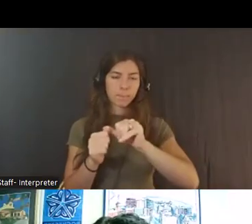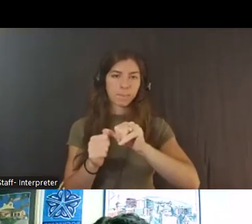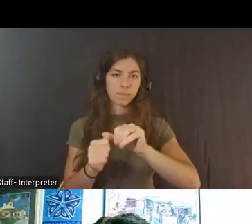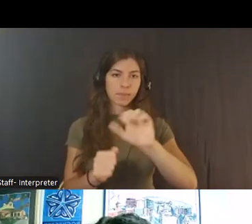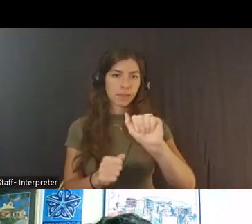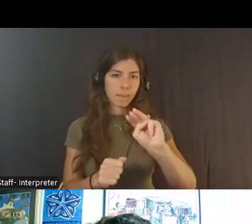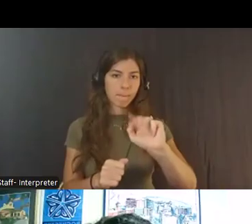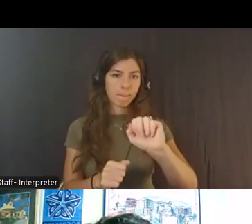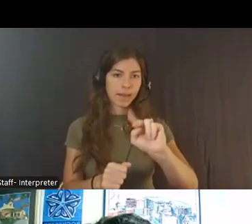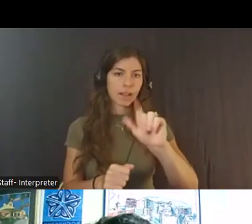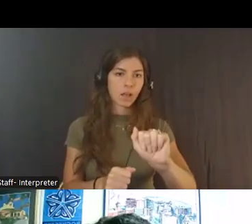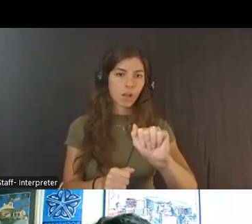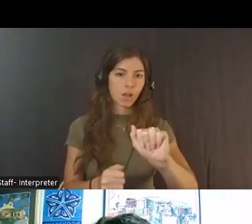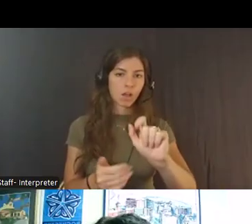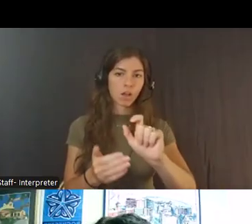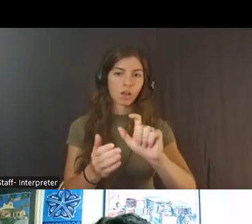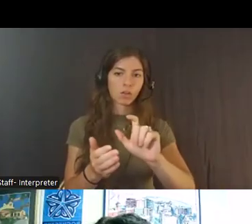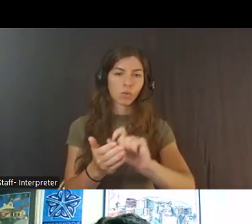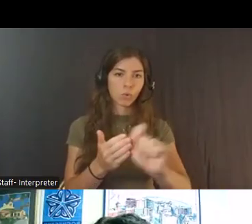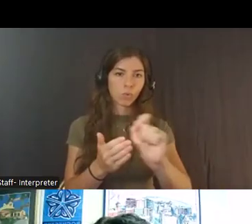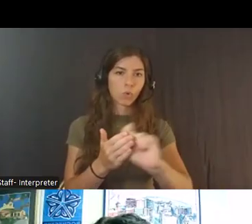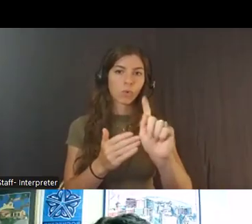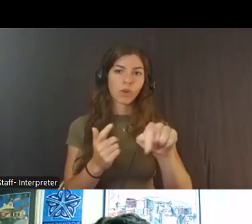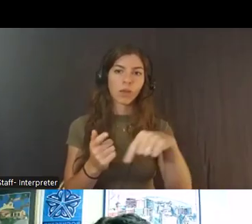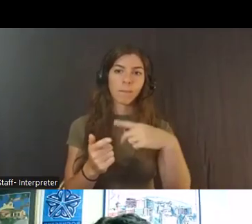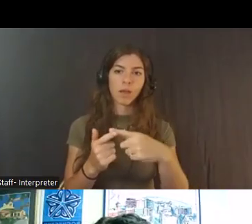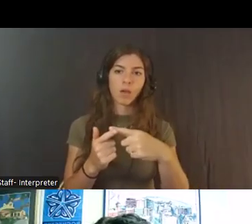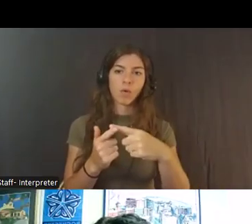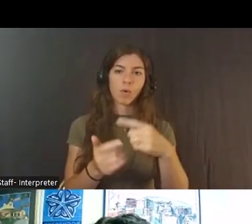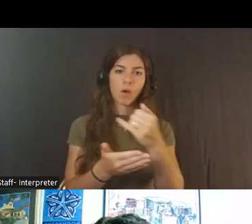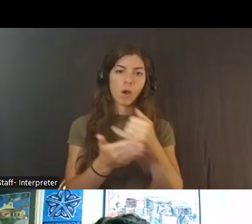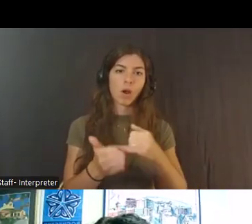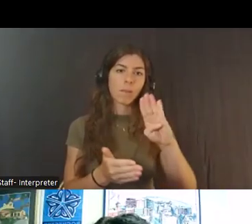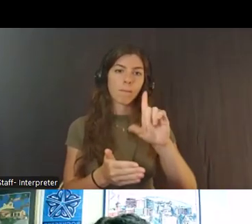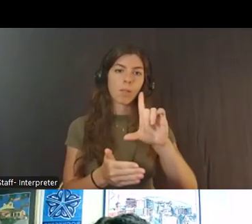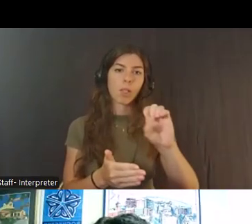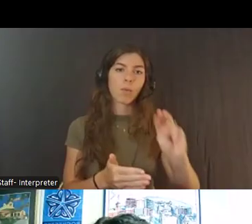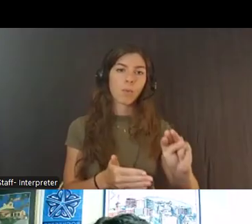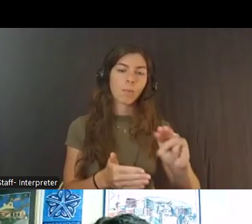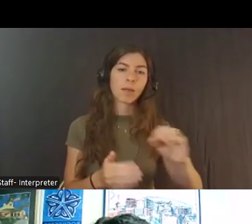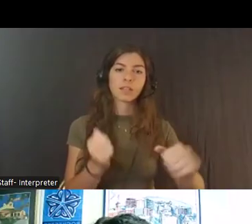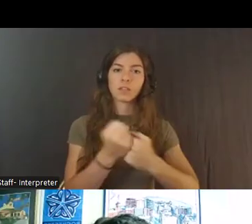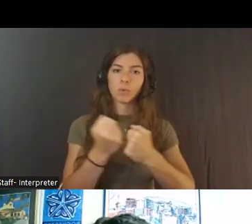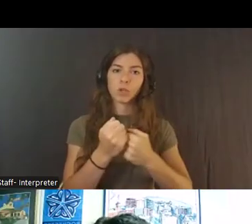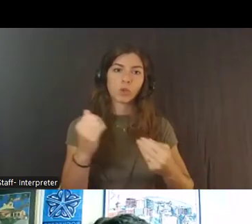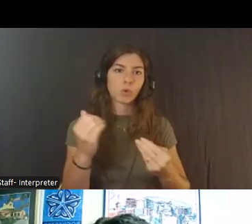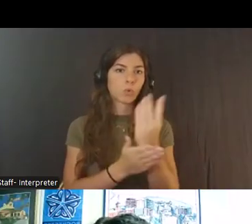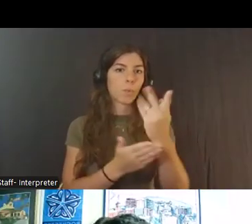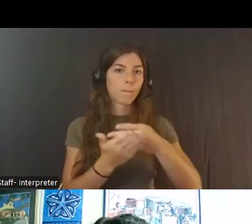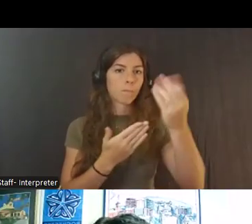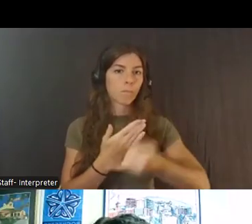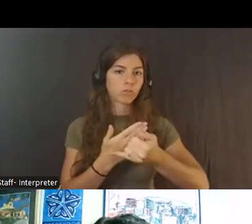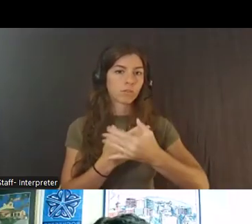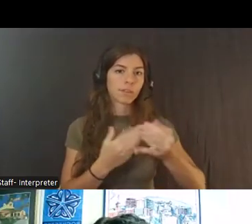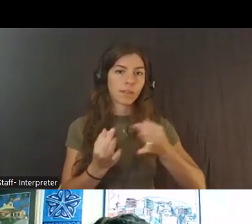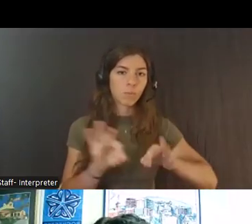Amanda wrote about Arts Bloom and supporting kind of new emerging projects and the importance